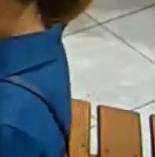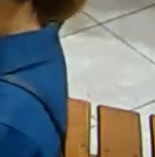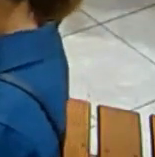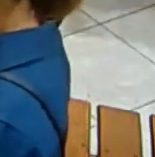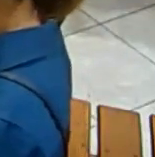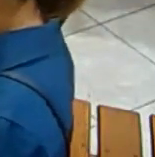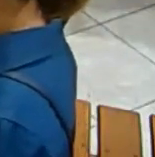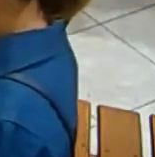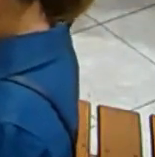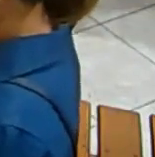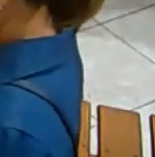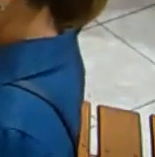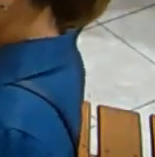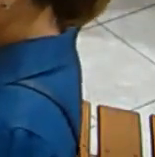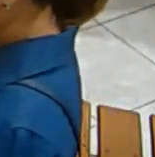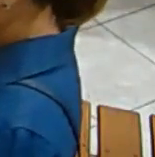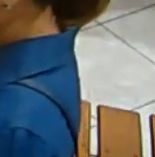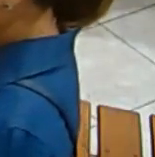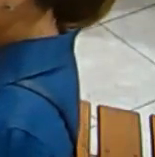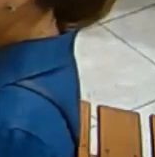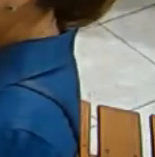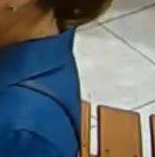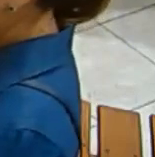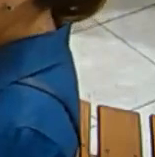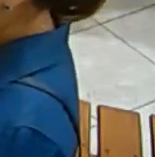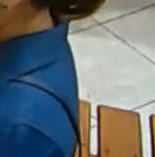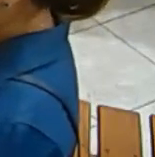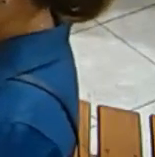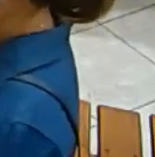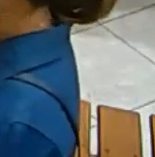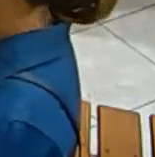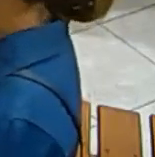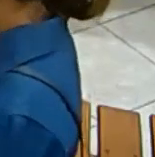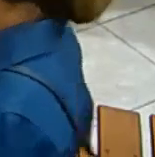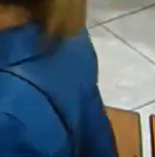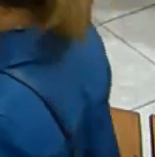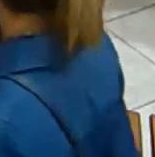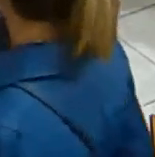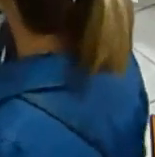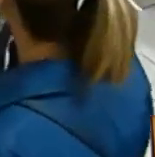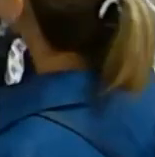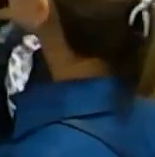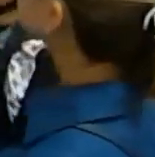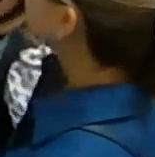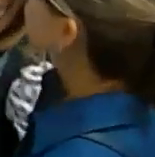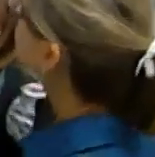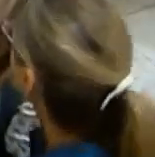Father, sweet and eternal consolation, Holy Spirit with the people of God, now and forevermore. Amen.